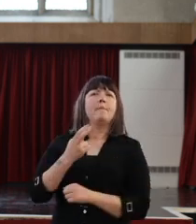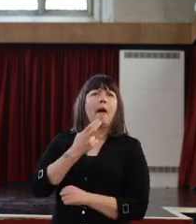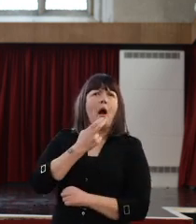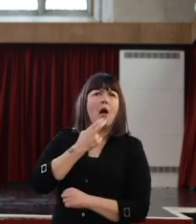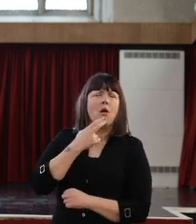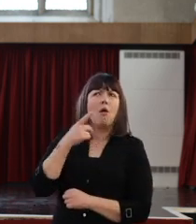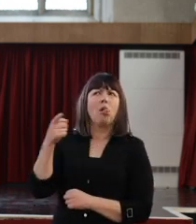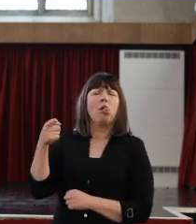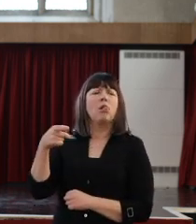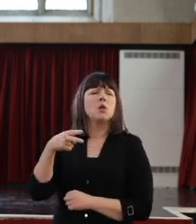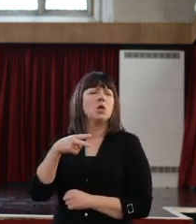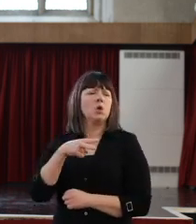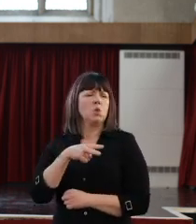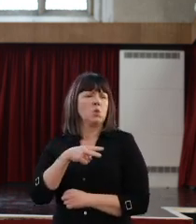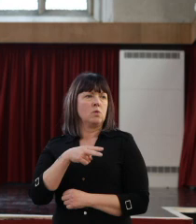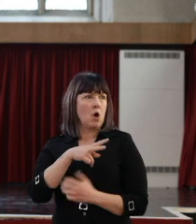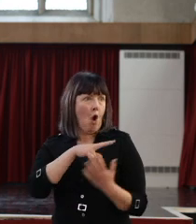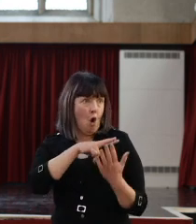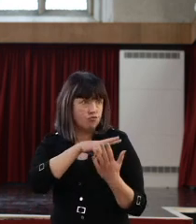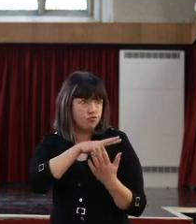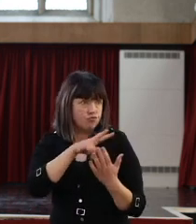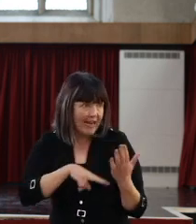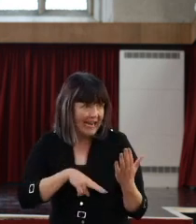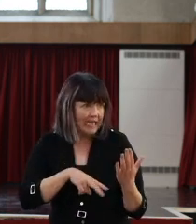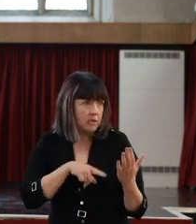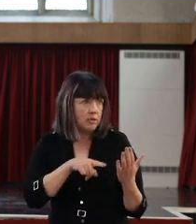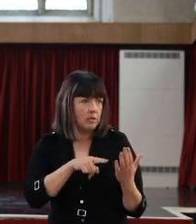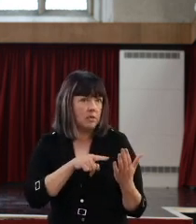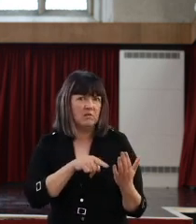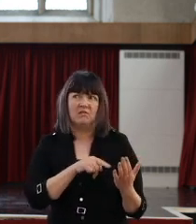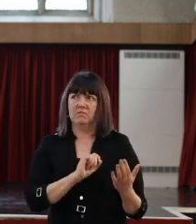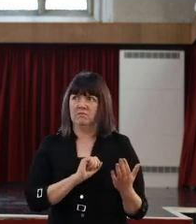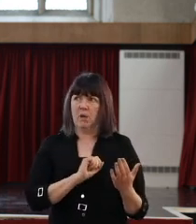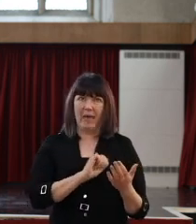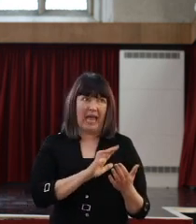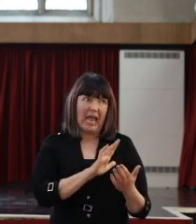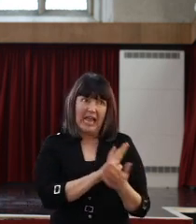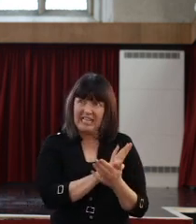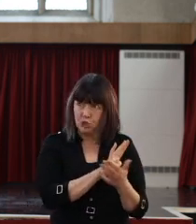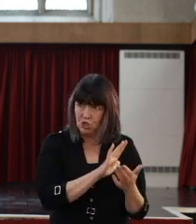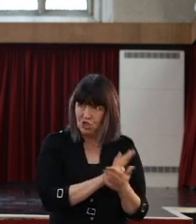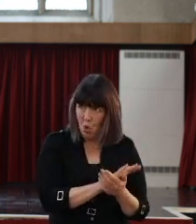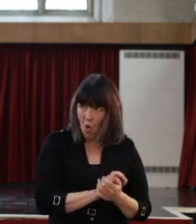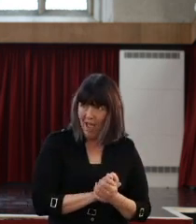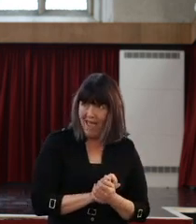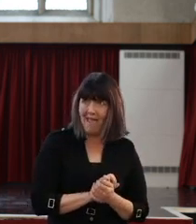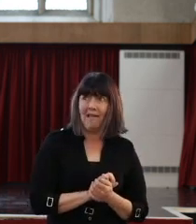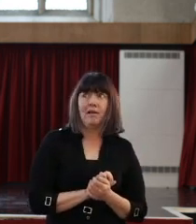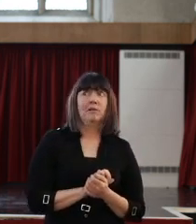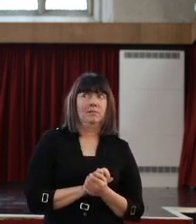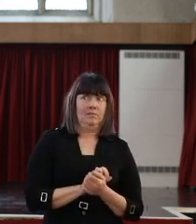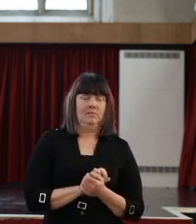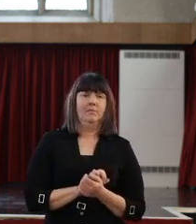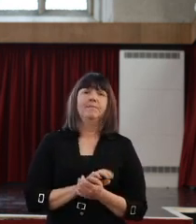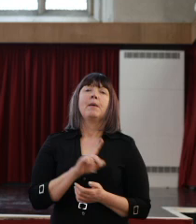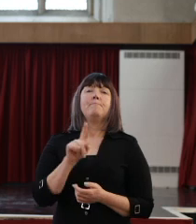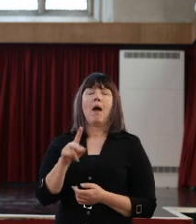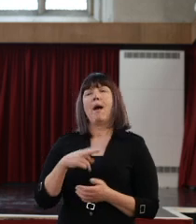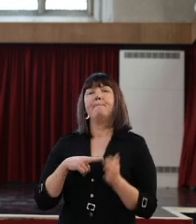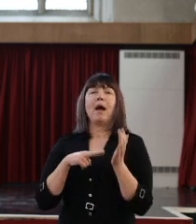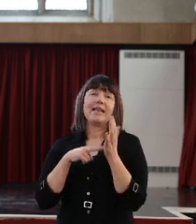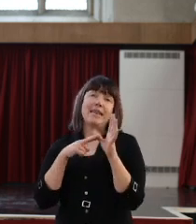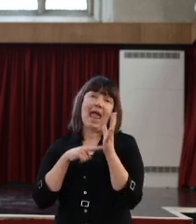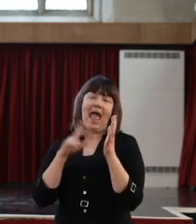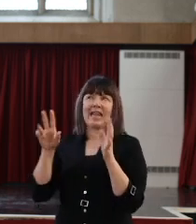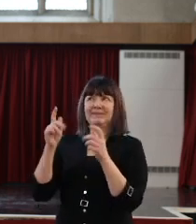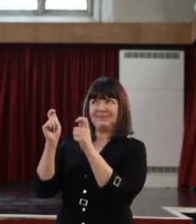he read, he enjoy it. Now, I was, as my nan used to say, right brainy.